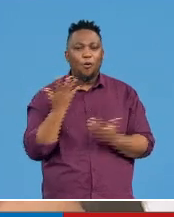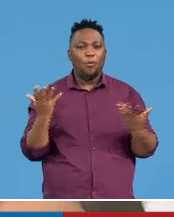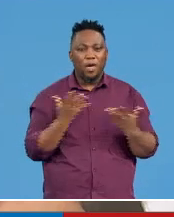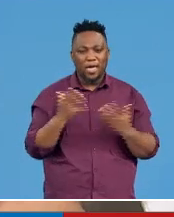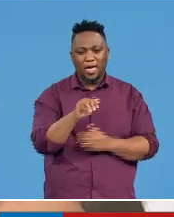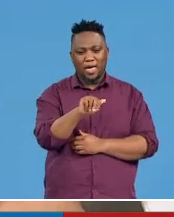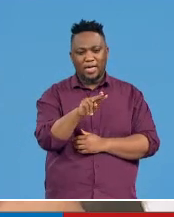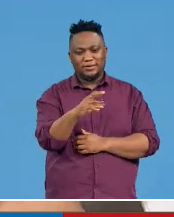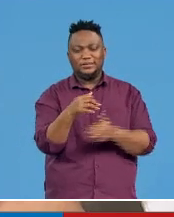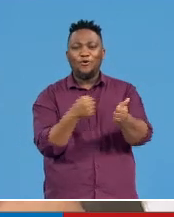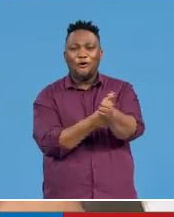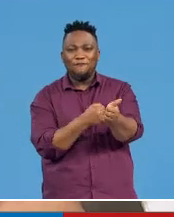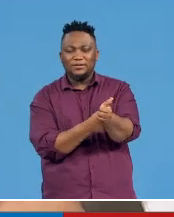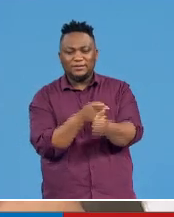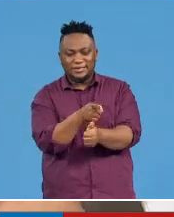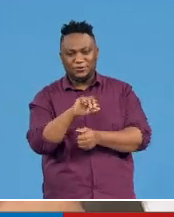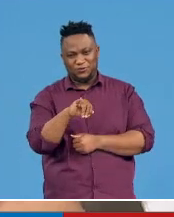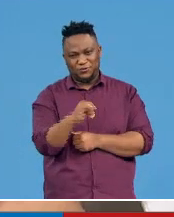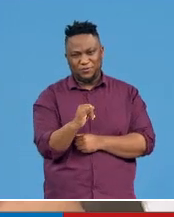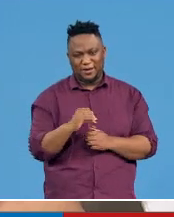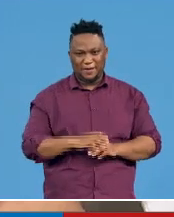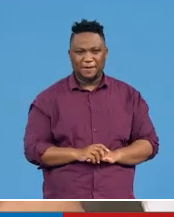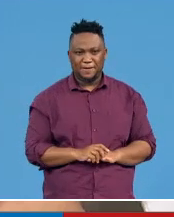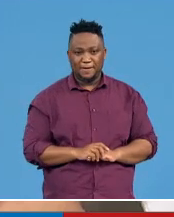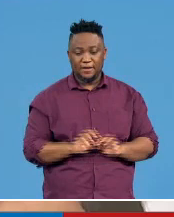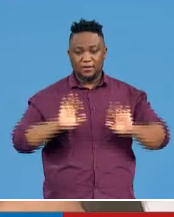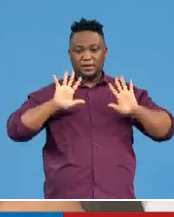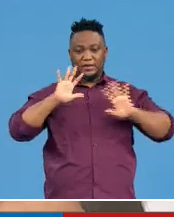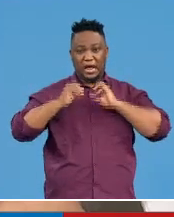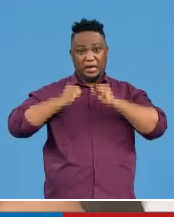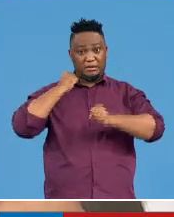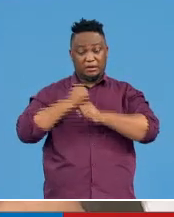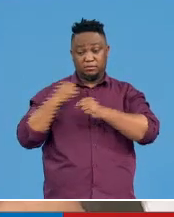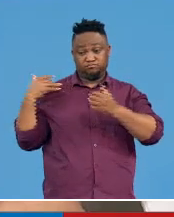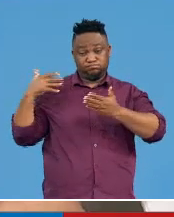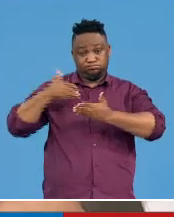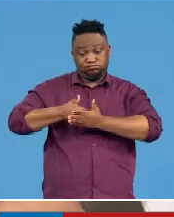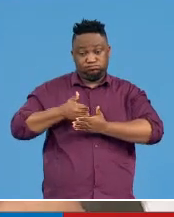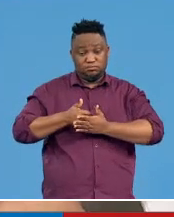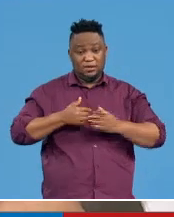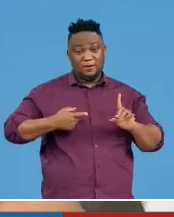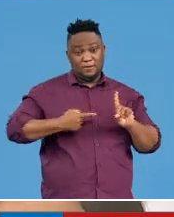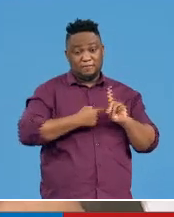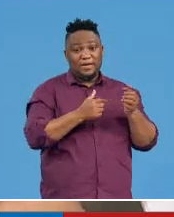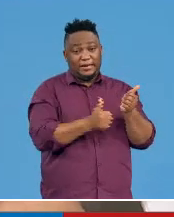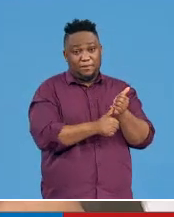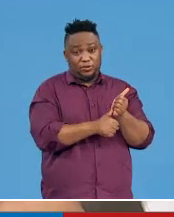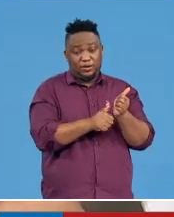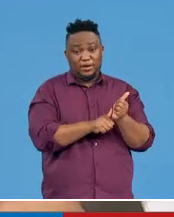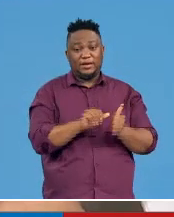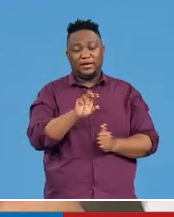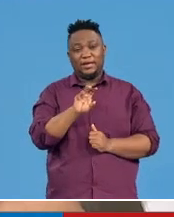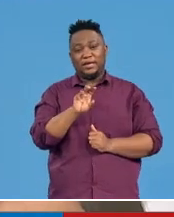House. For close on to 10 years, she served as the ANC's Deputy Secretary